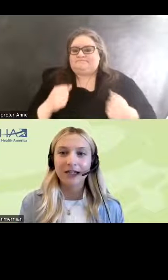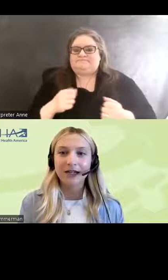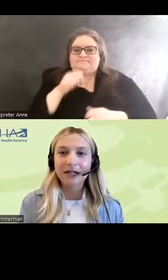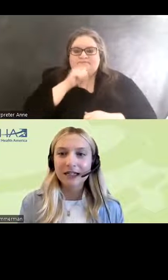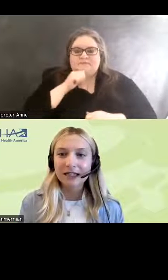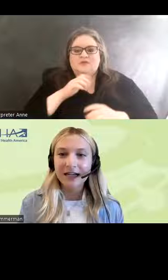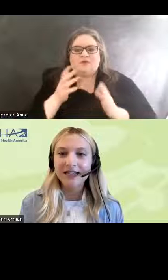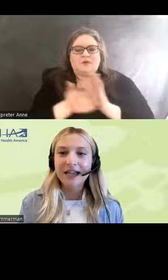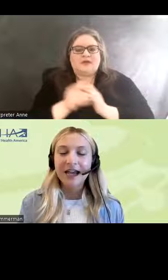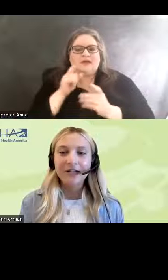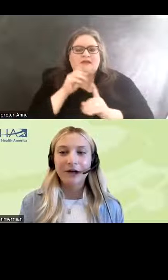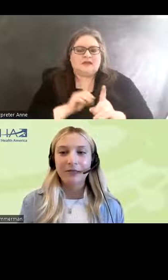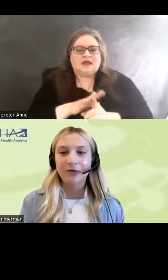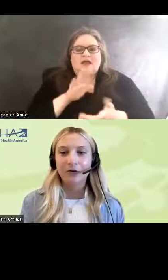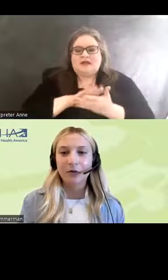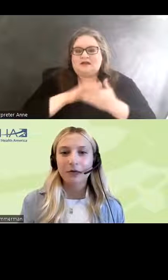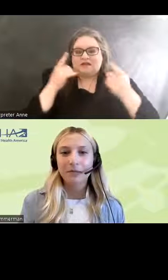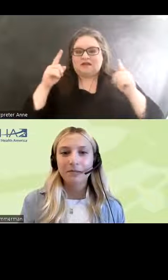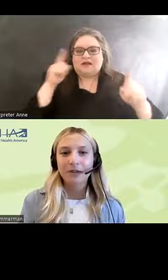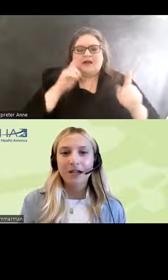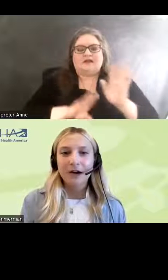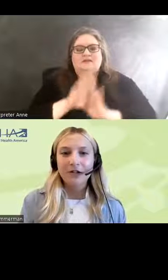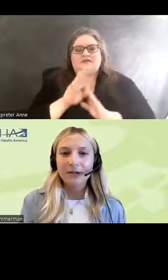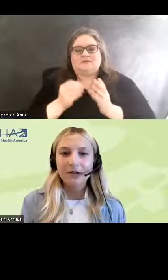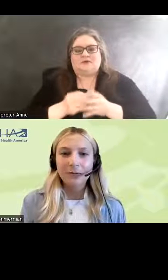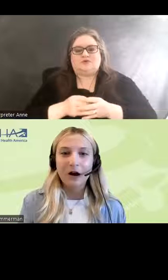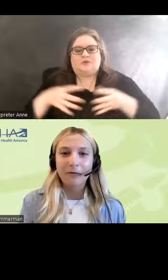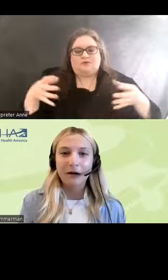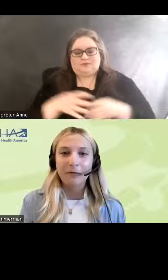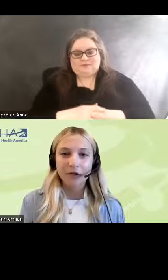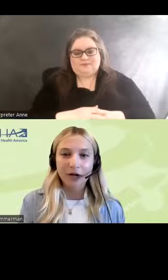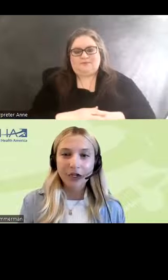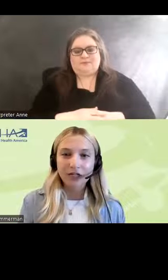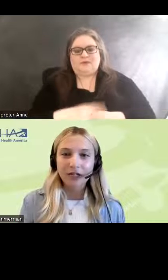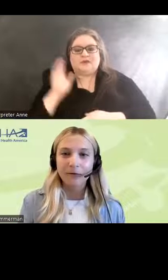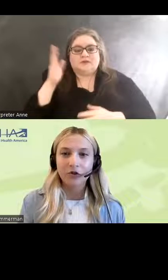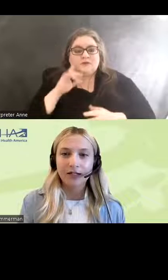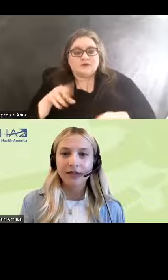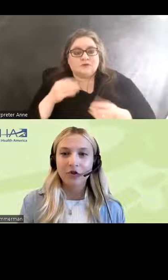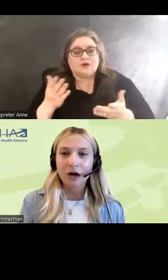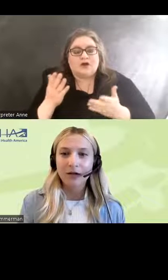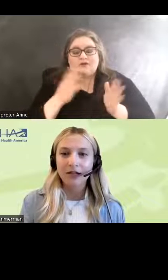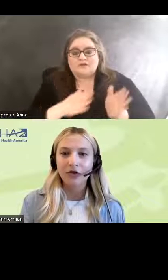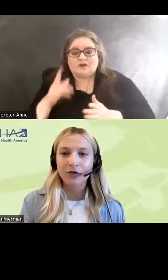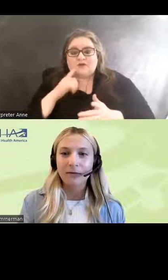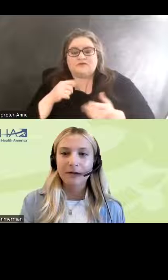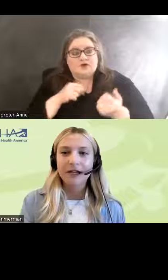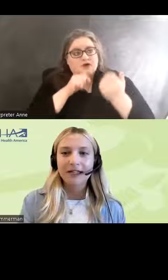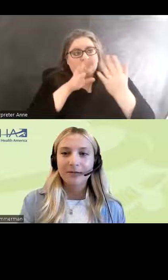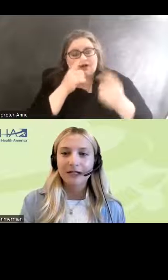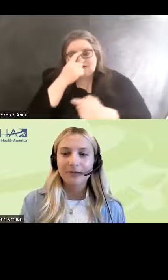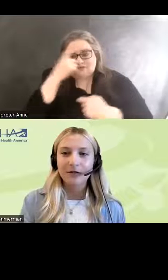their academic success and developmental growth. Our speakers will offer helpful strategies for addressing trauma and